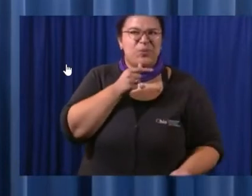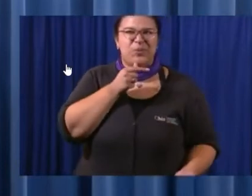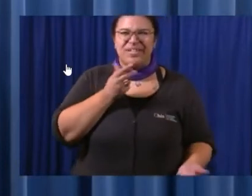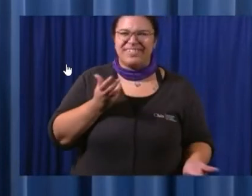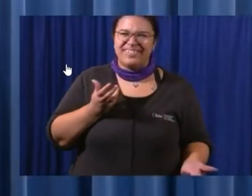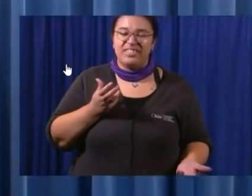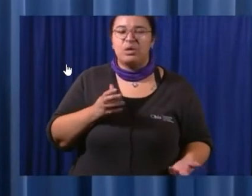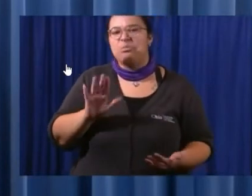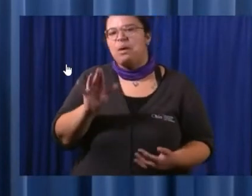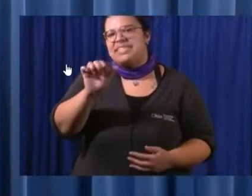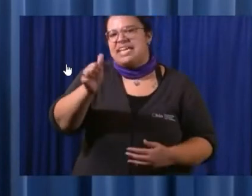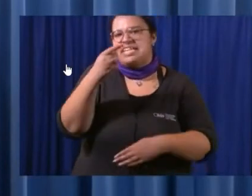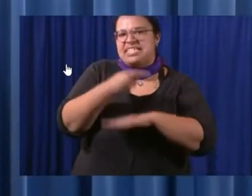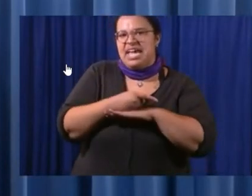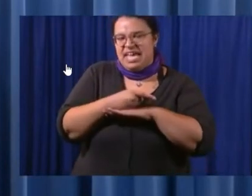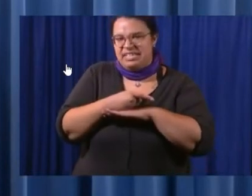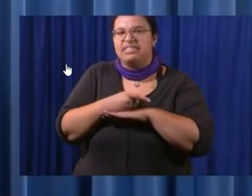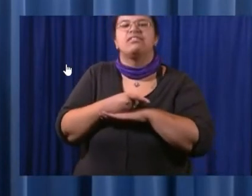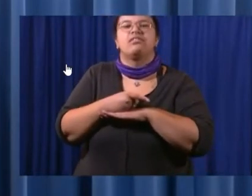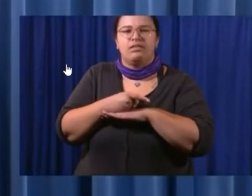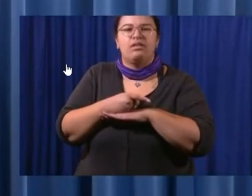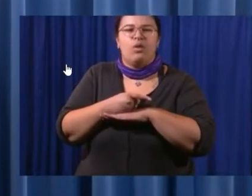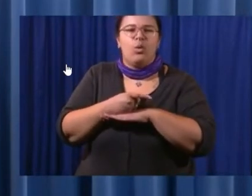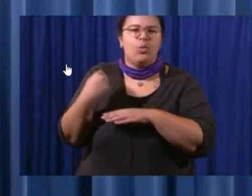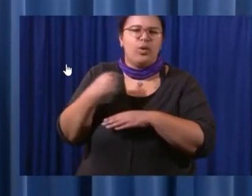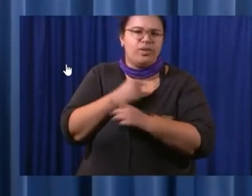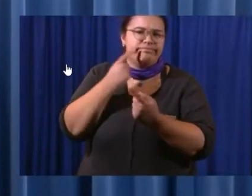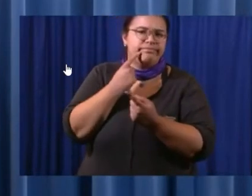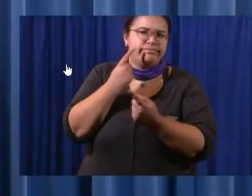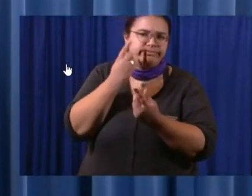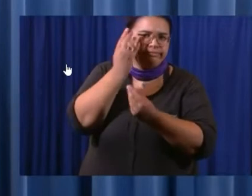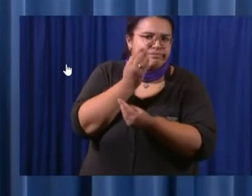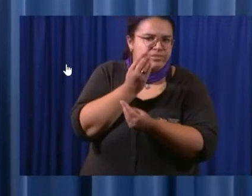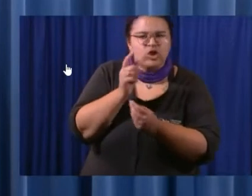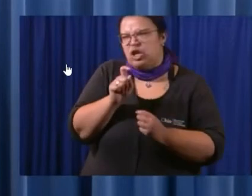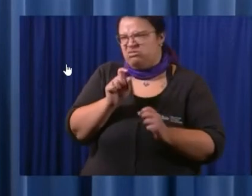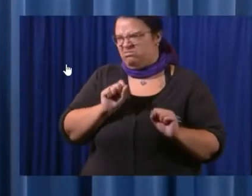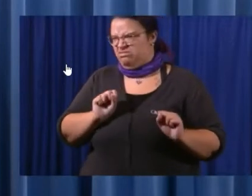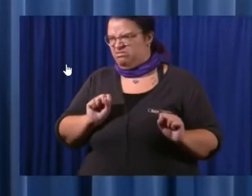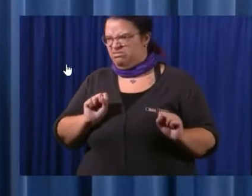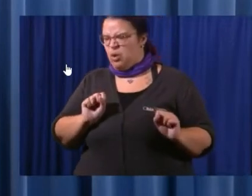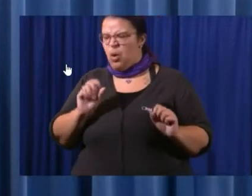we should be able to let you know and let everybody know about that.